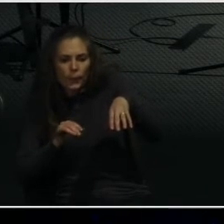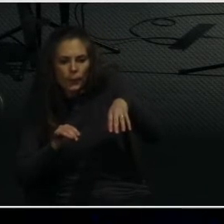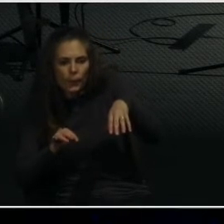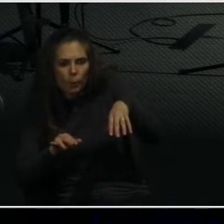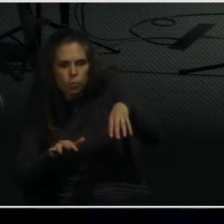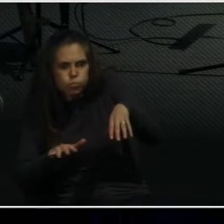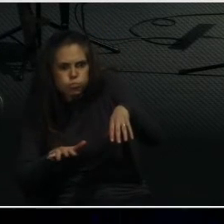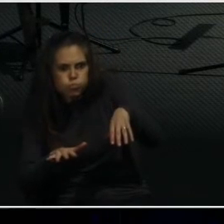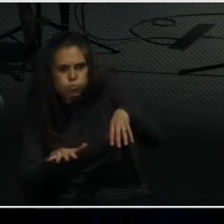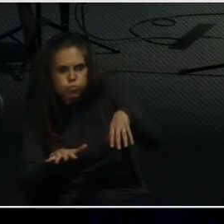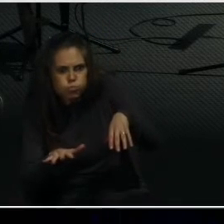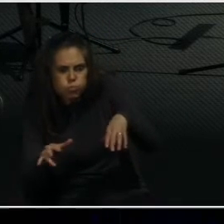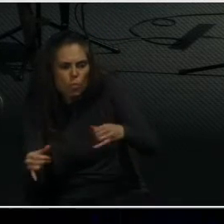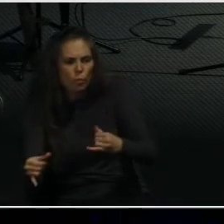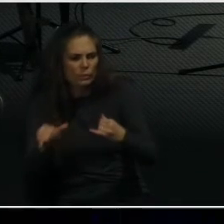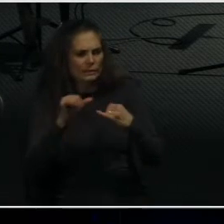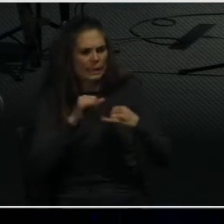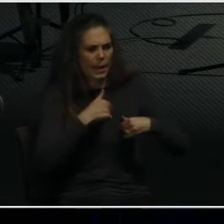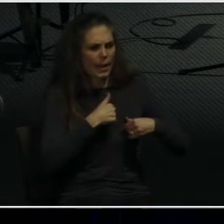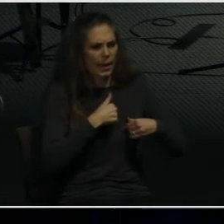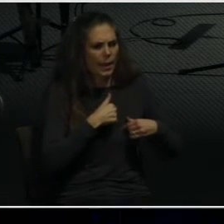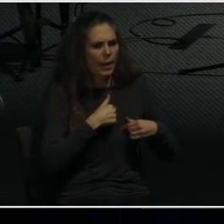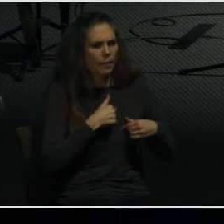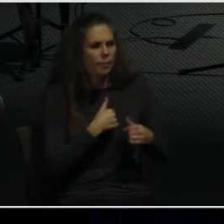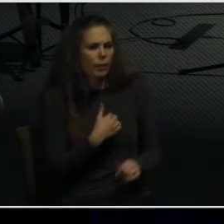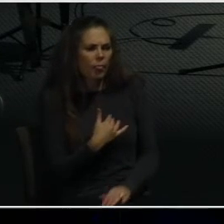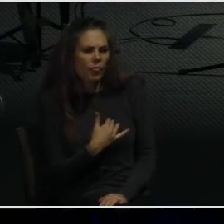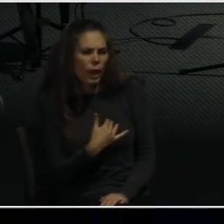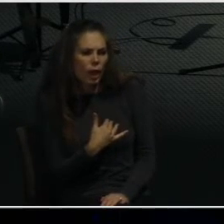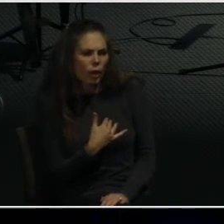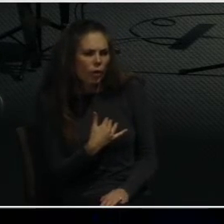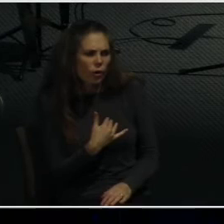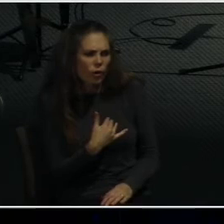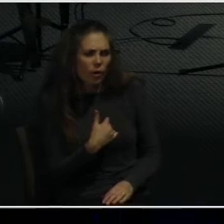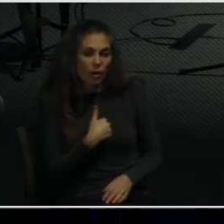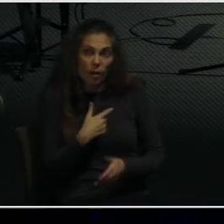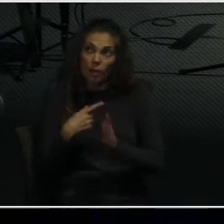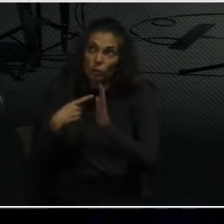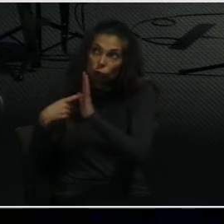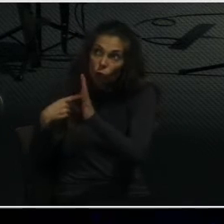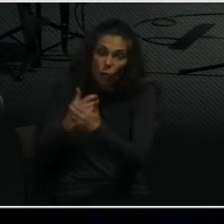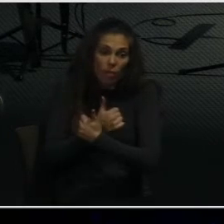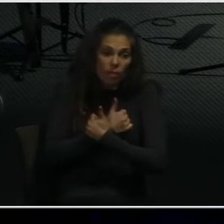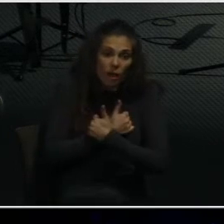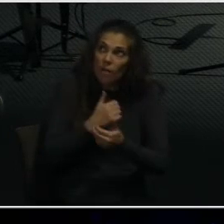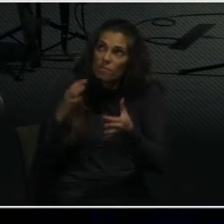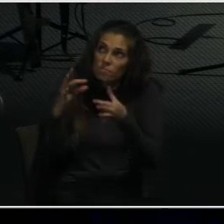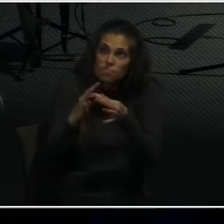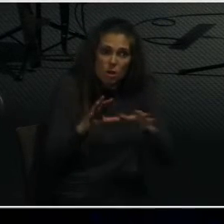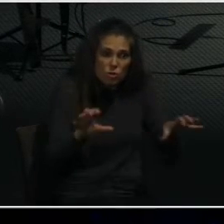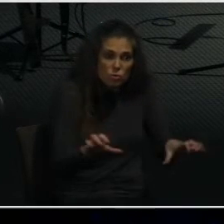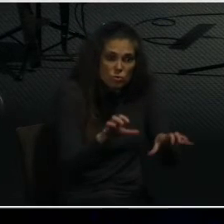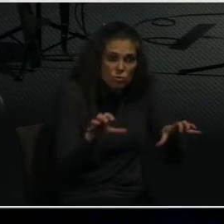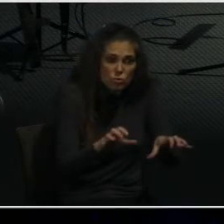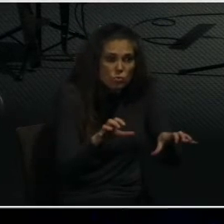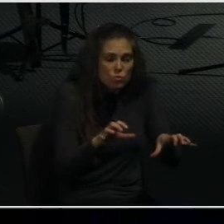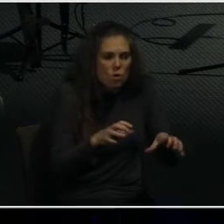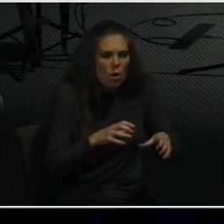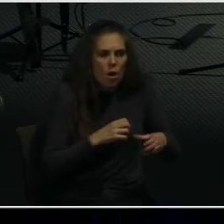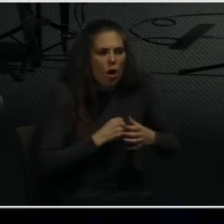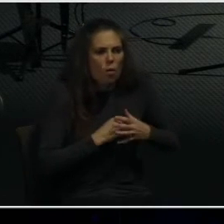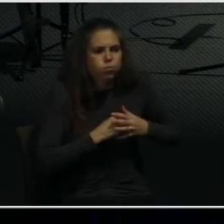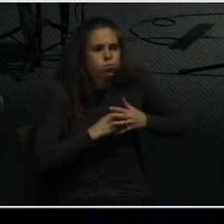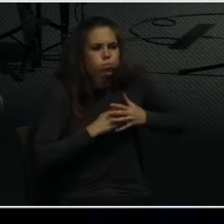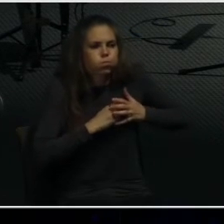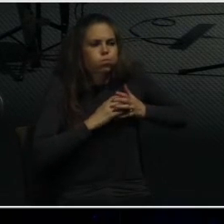of ourselves to the Lord. The trickle of God's love, healing, and ministry in